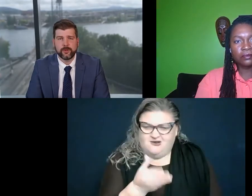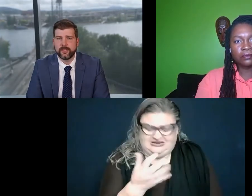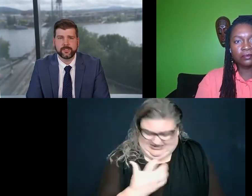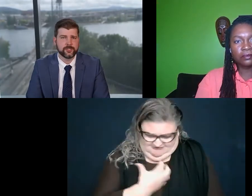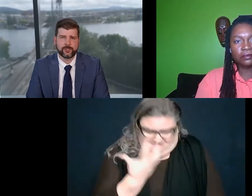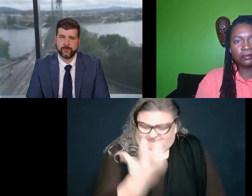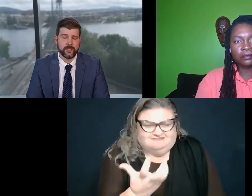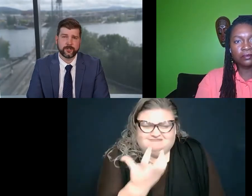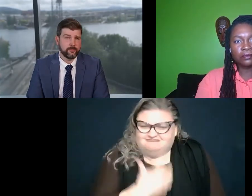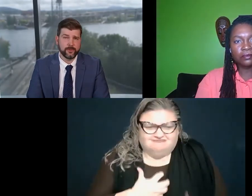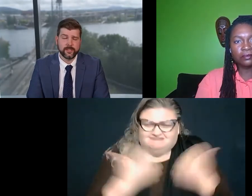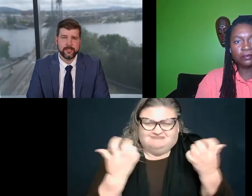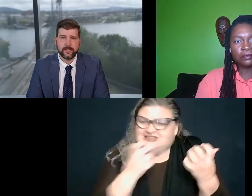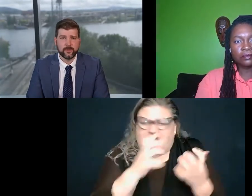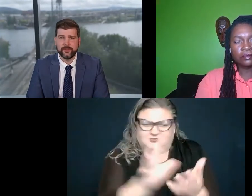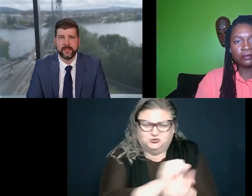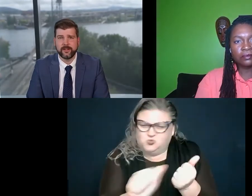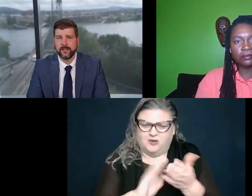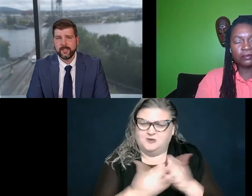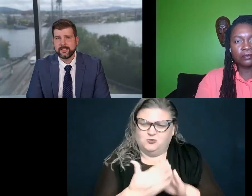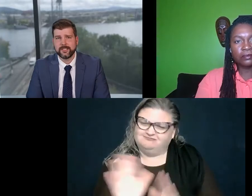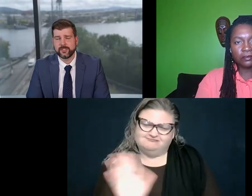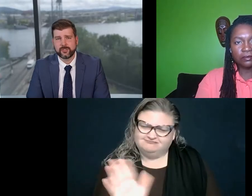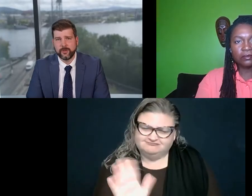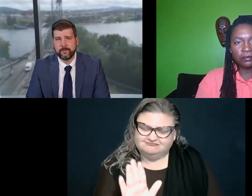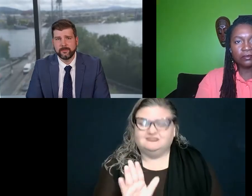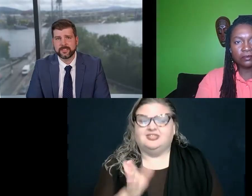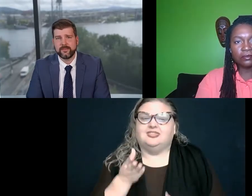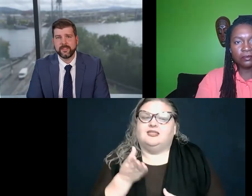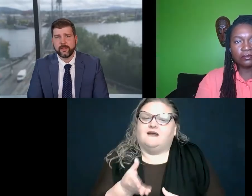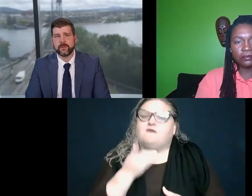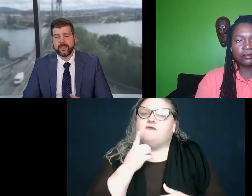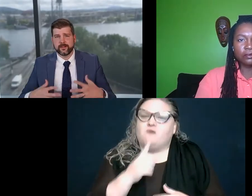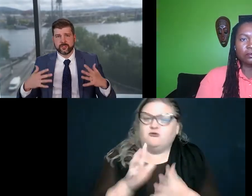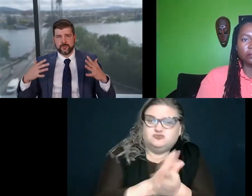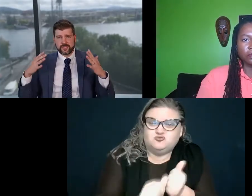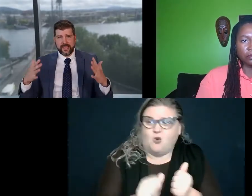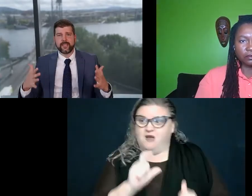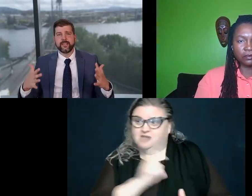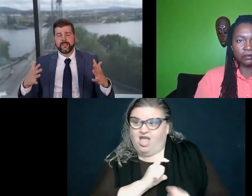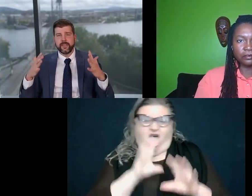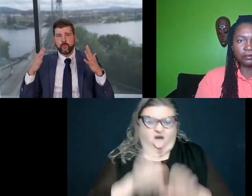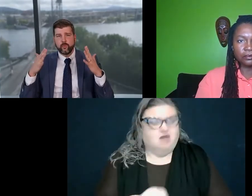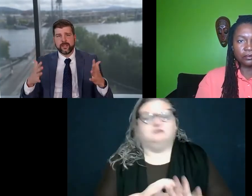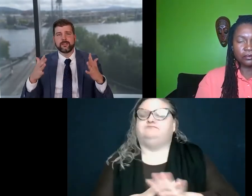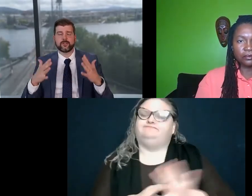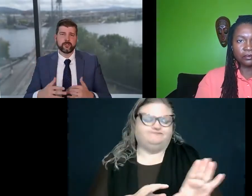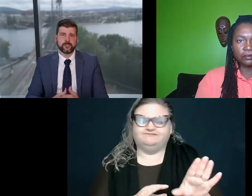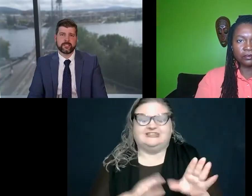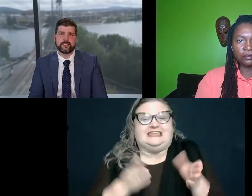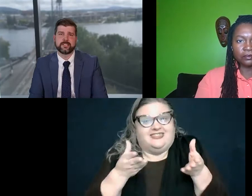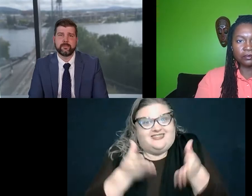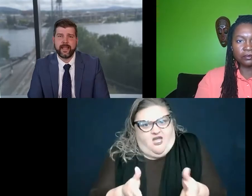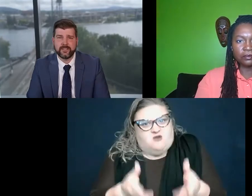They weren't there to destroy our community. They weren't there to destroy public safety. They were there to say that we, the